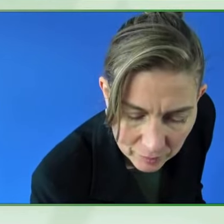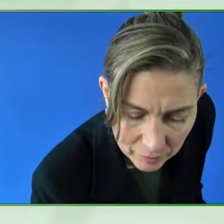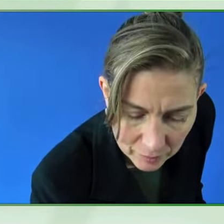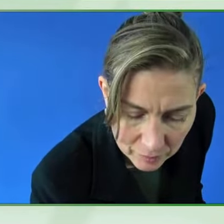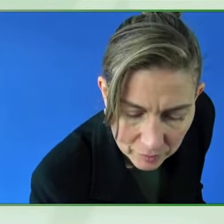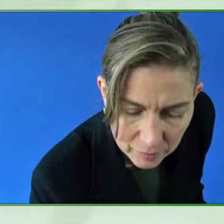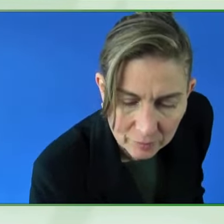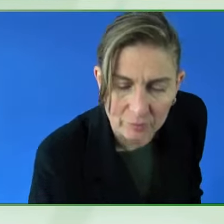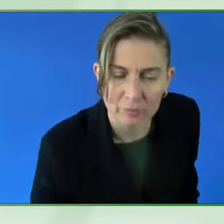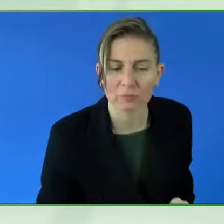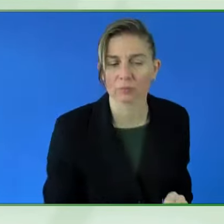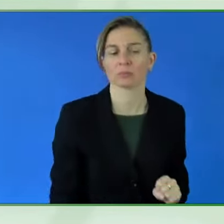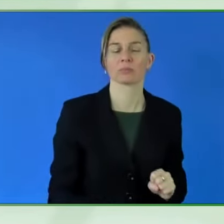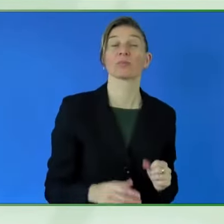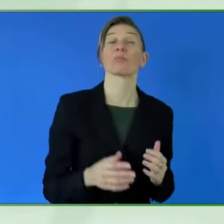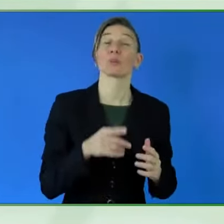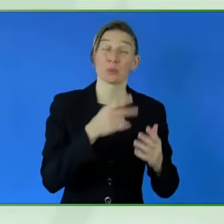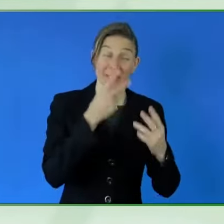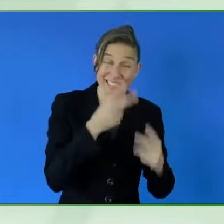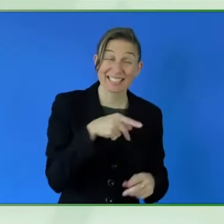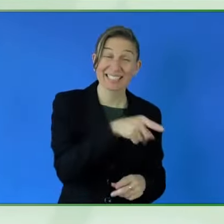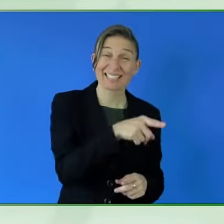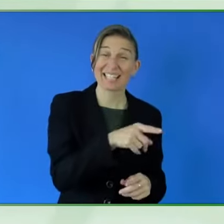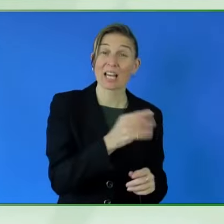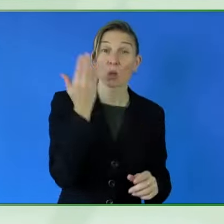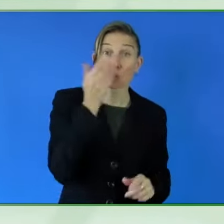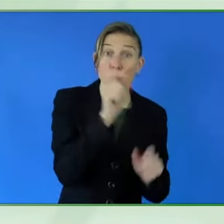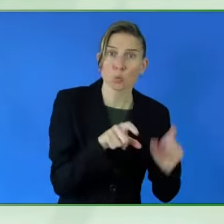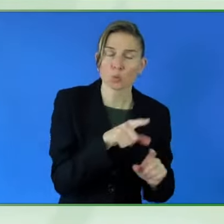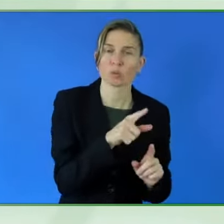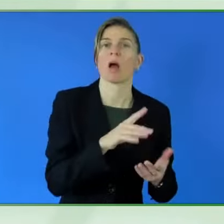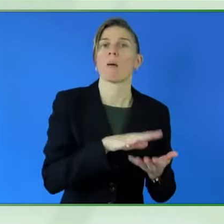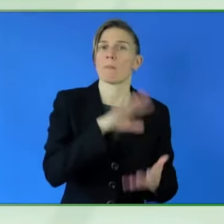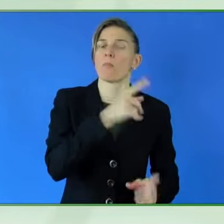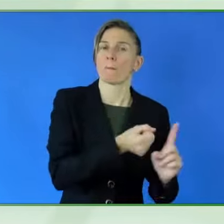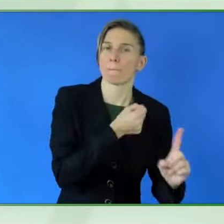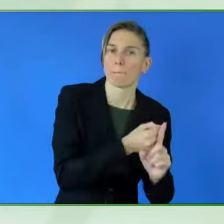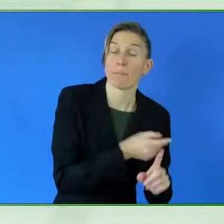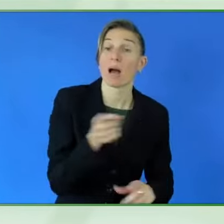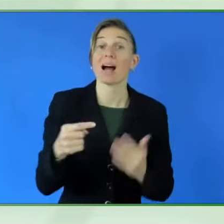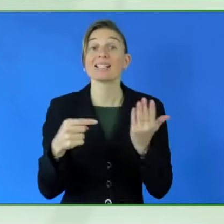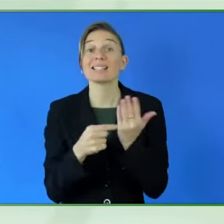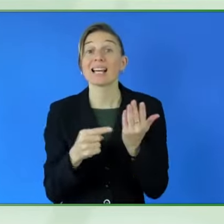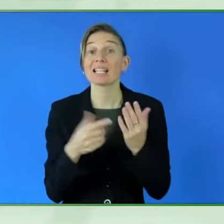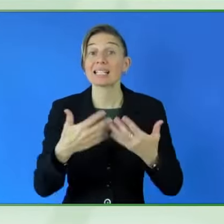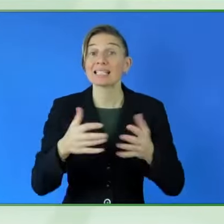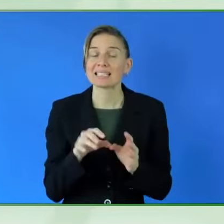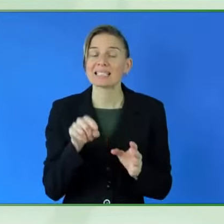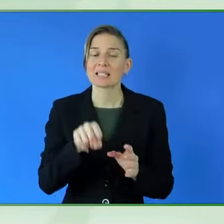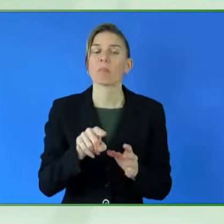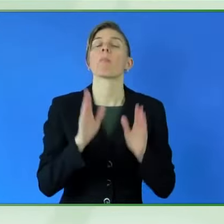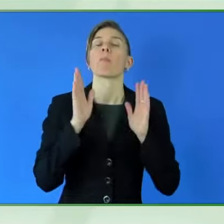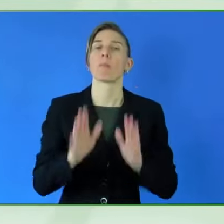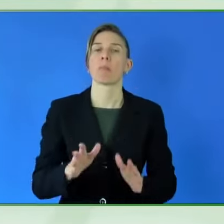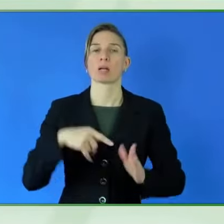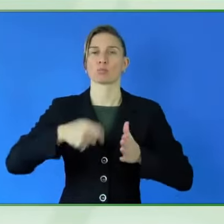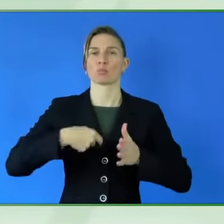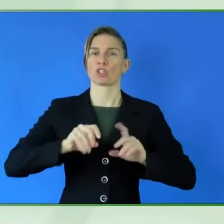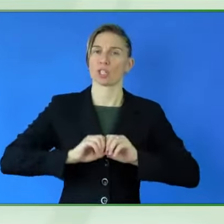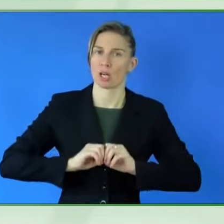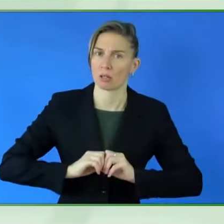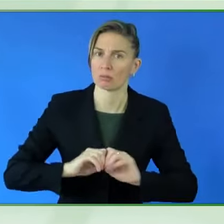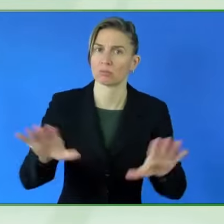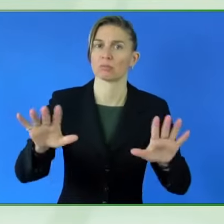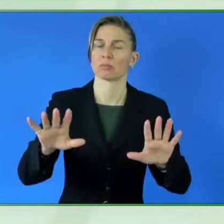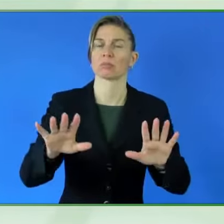the society. The technical teams were in charge of the execution of the project, guaranteeing sustainability.